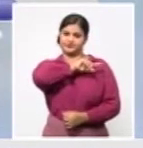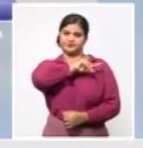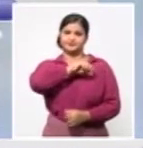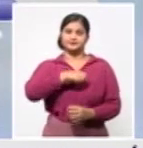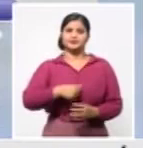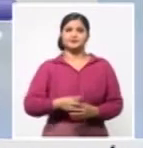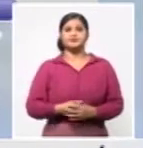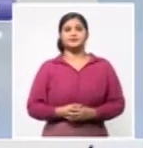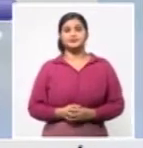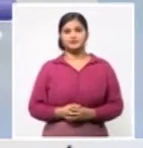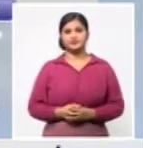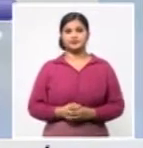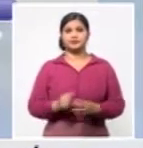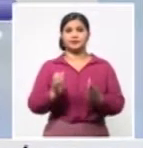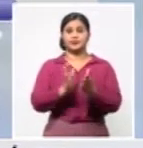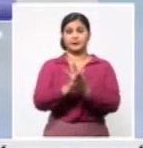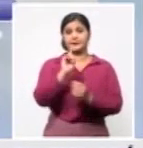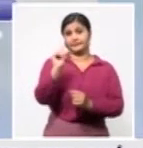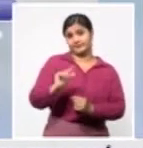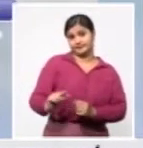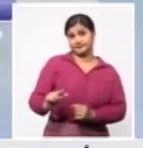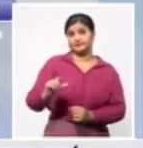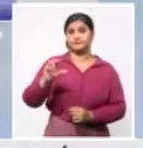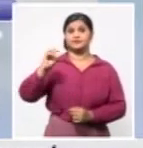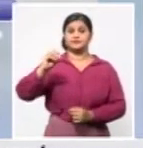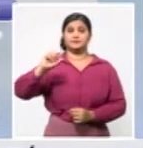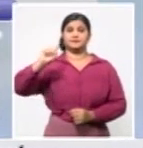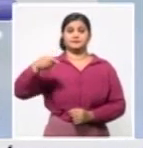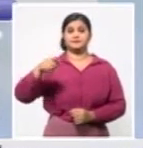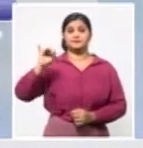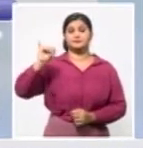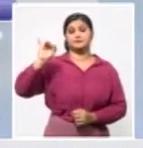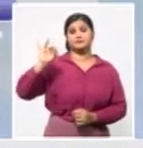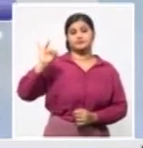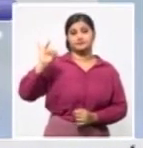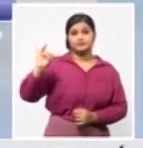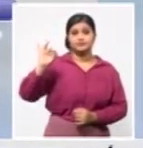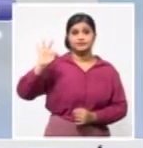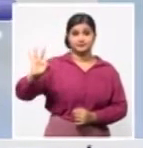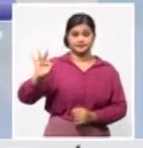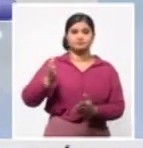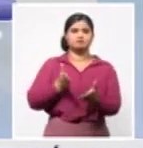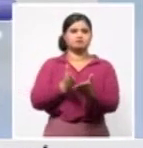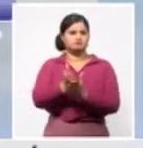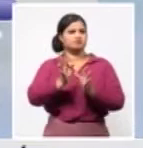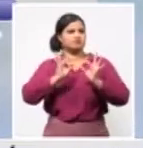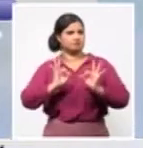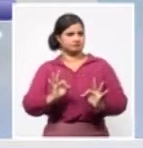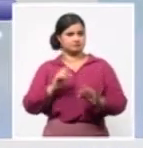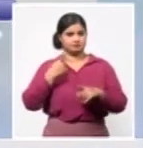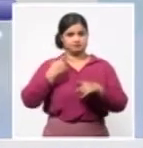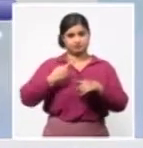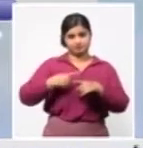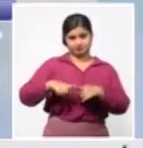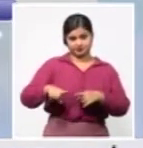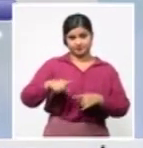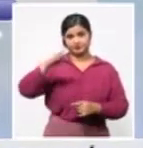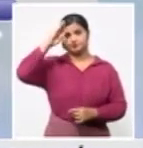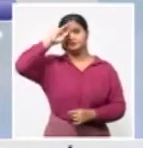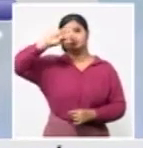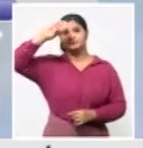and therefore continues to place second. Cuba in general has a rate of 0.86 per